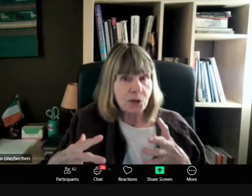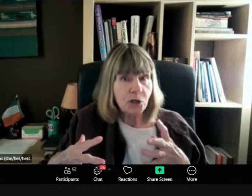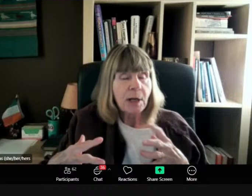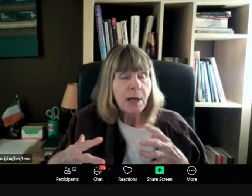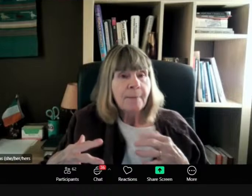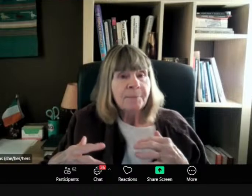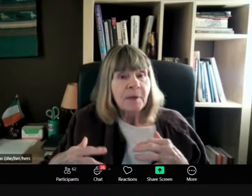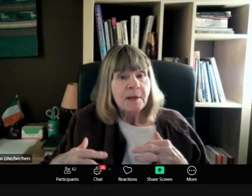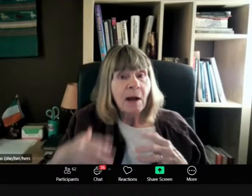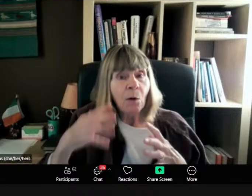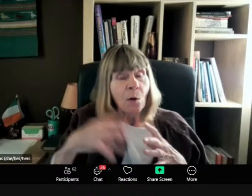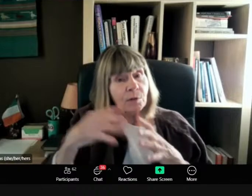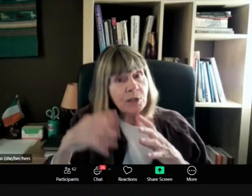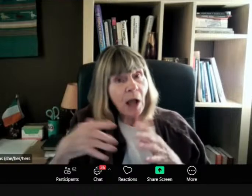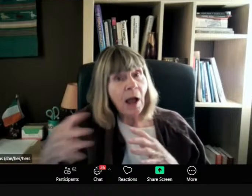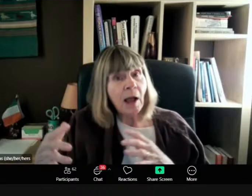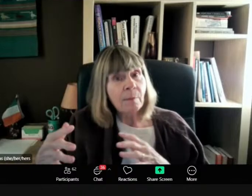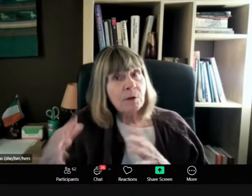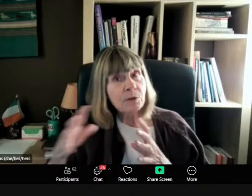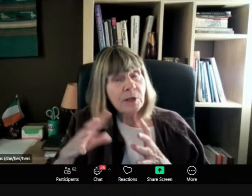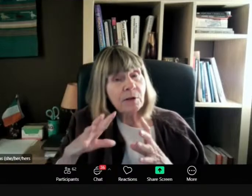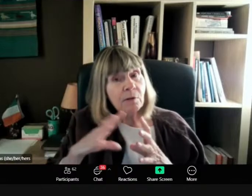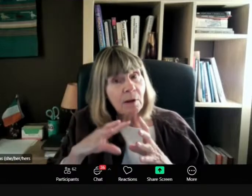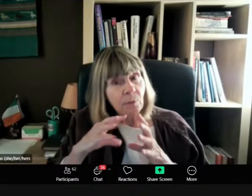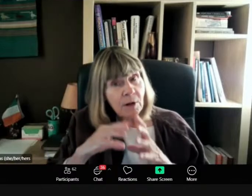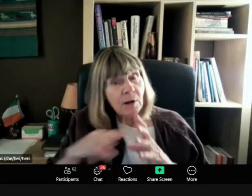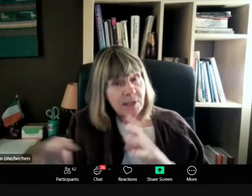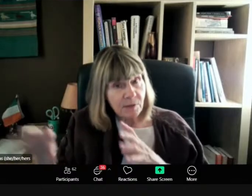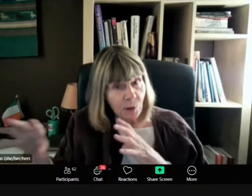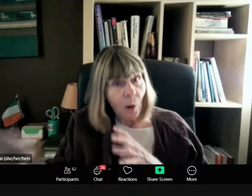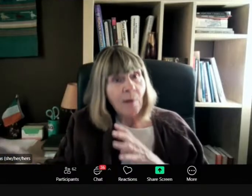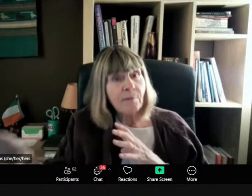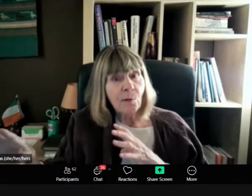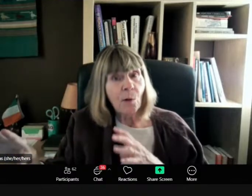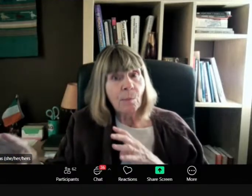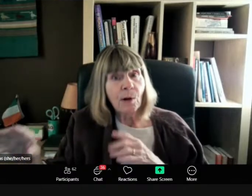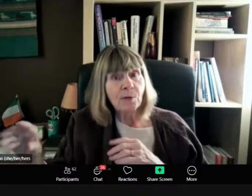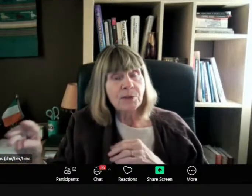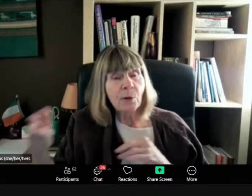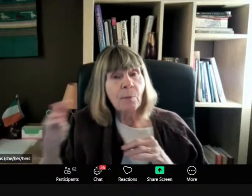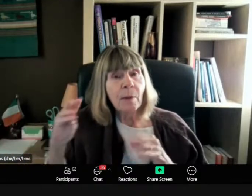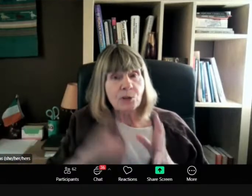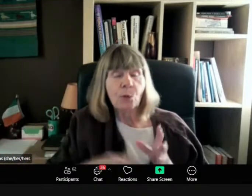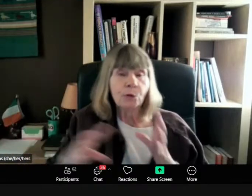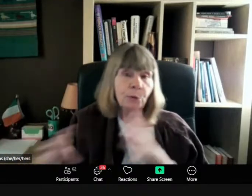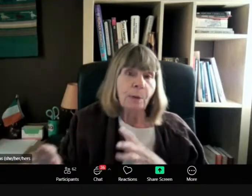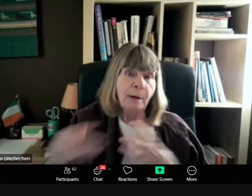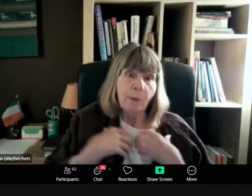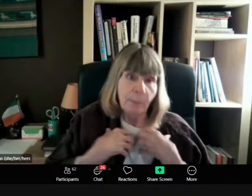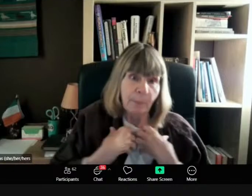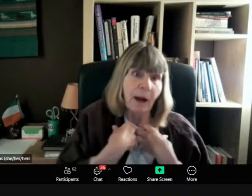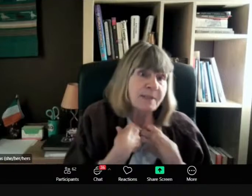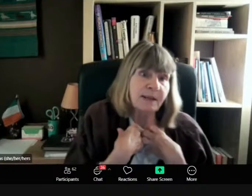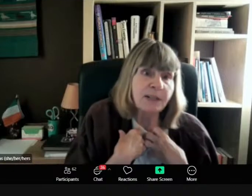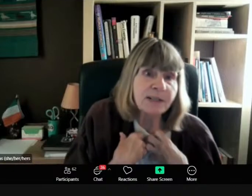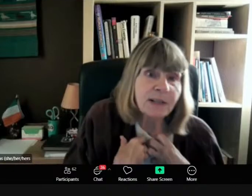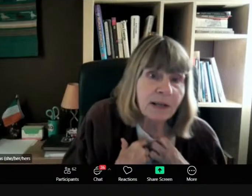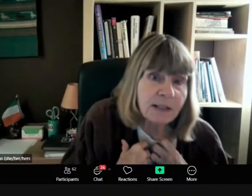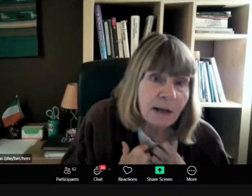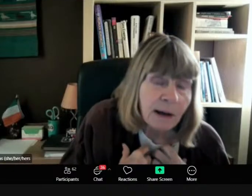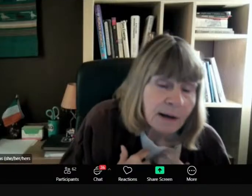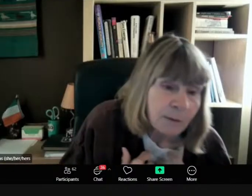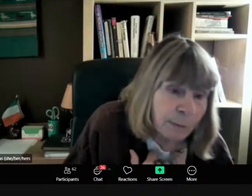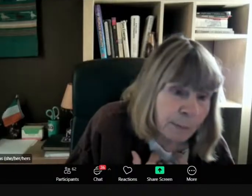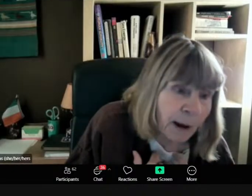change. Now, over time, we usually wean ourselves off of hormones. So much older women, I'm